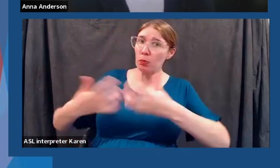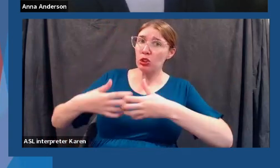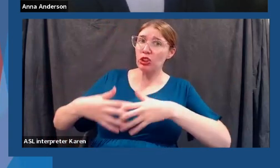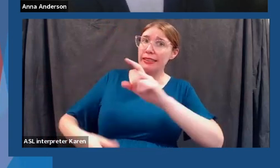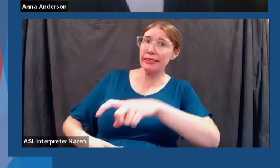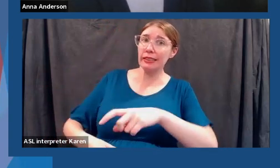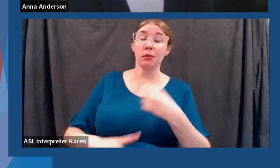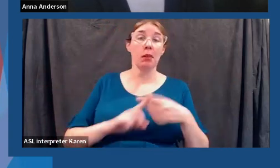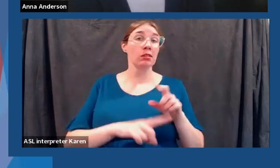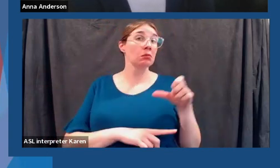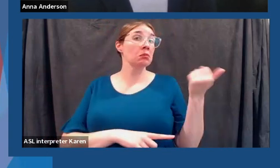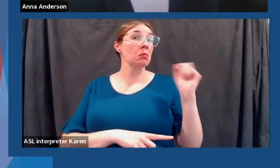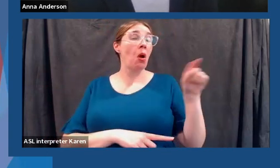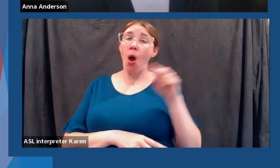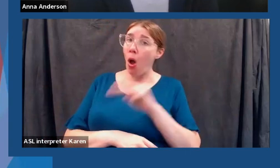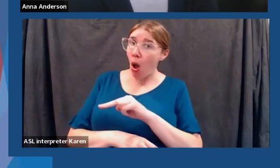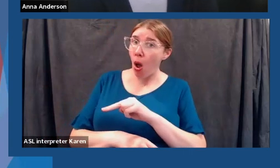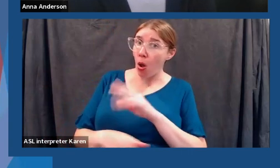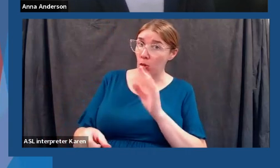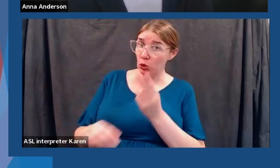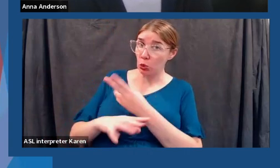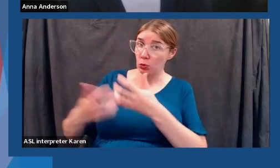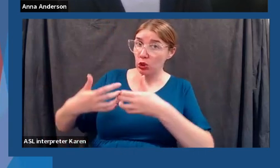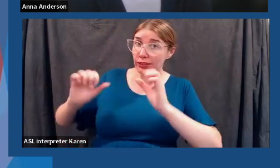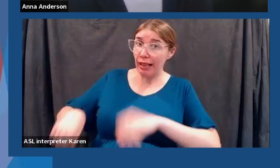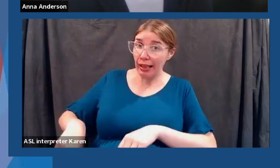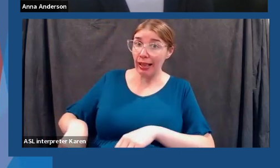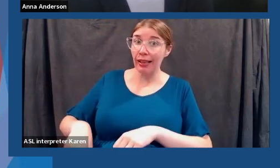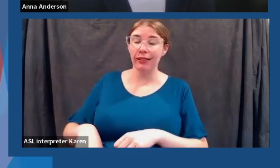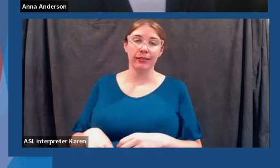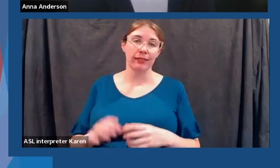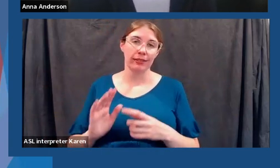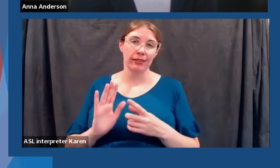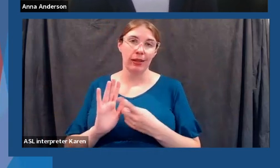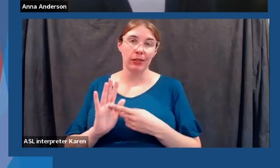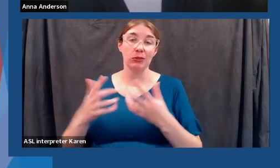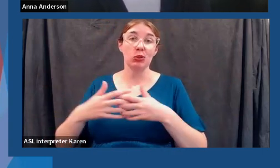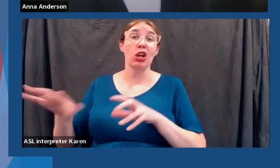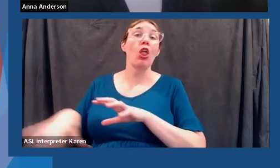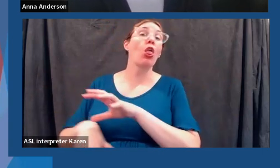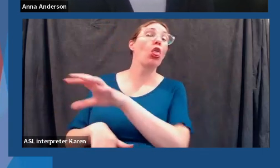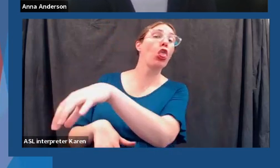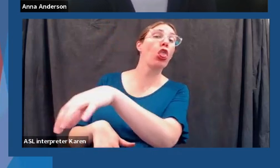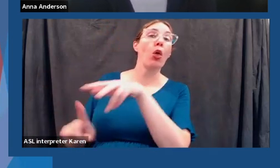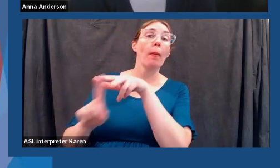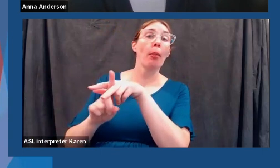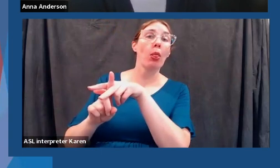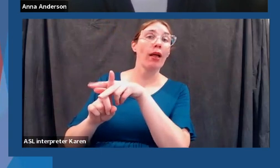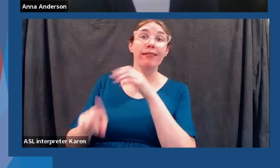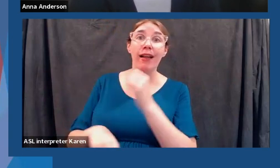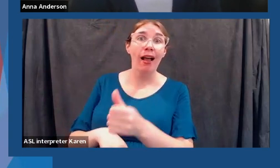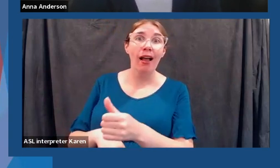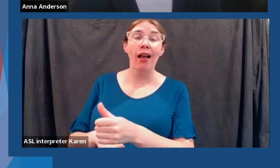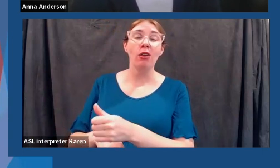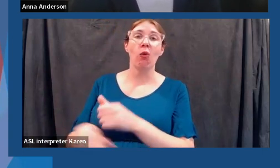well. And sometimes the machine will be somewhere that's not plugged in or you can't access it or whatever. So if